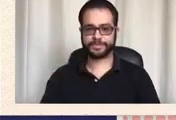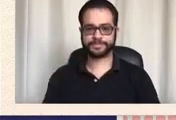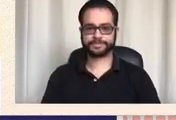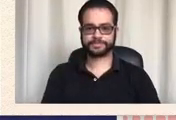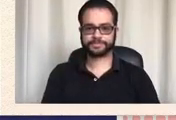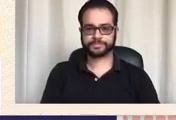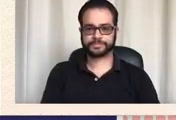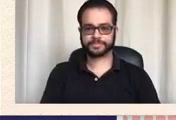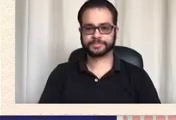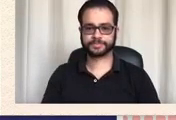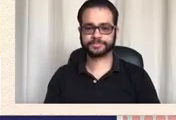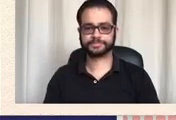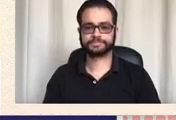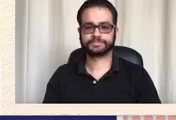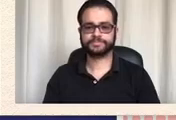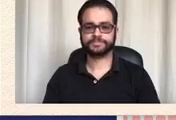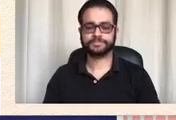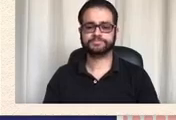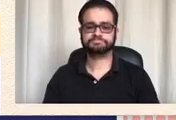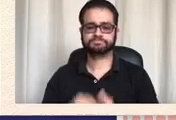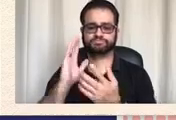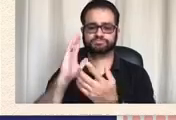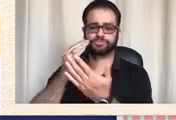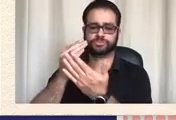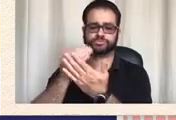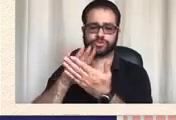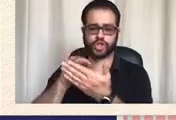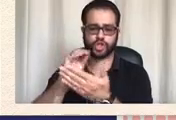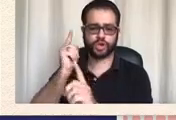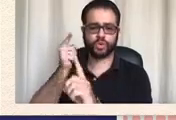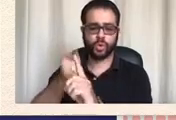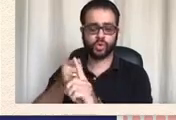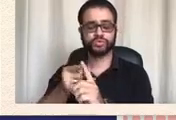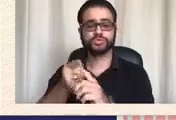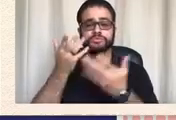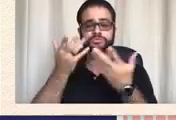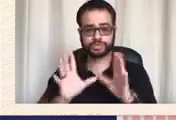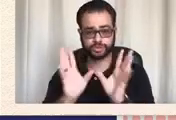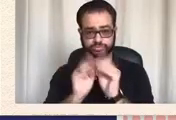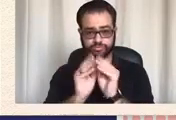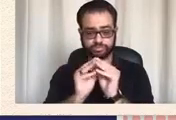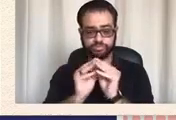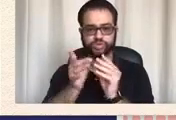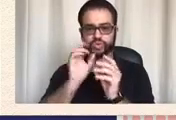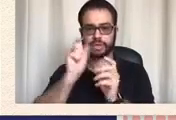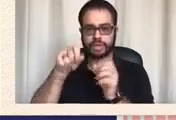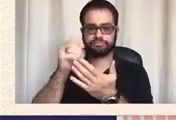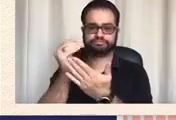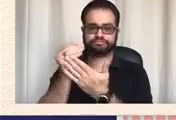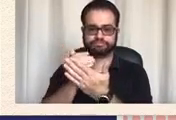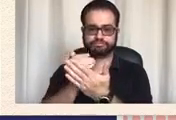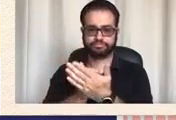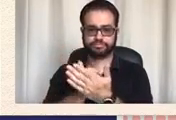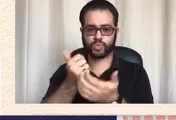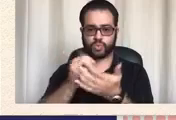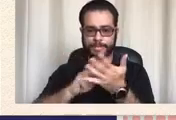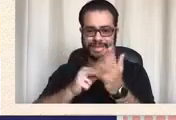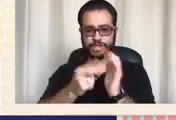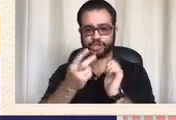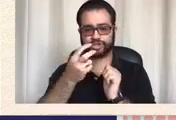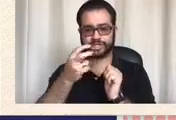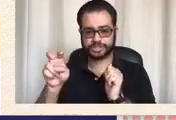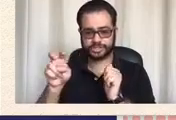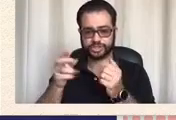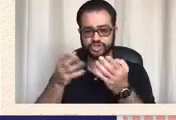So learning objectives. After this workshop, you'll be able to list what transition services are, who is required